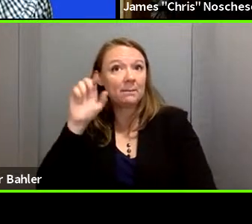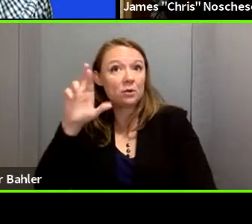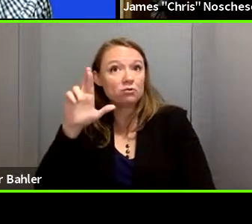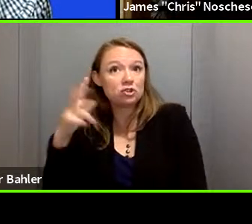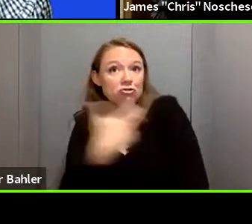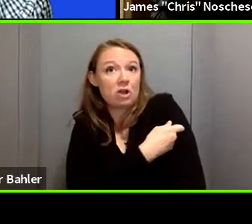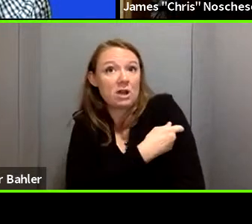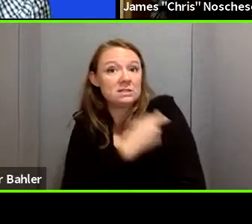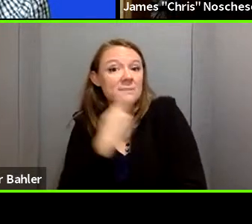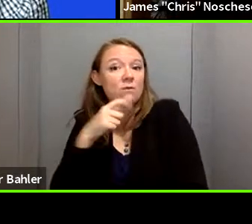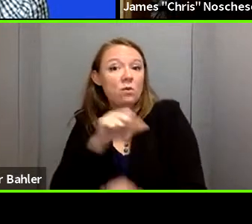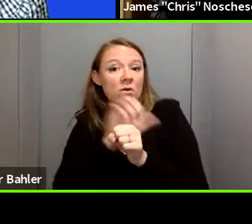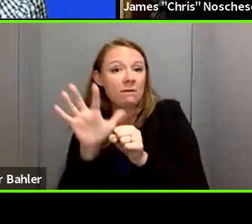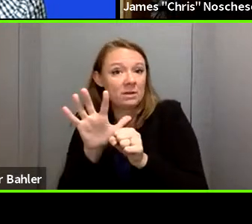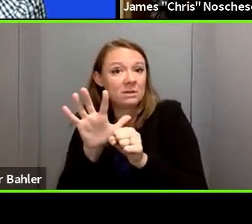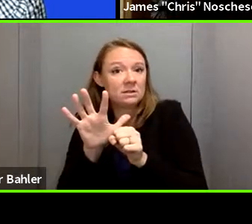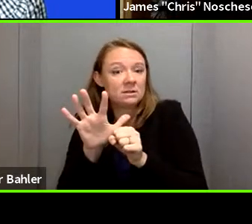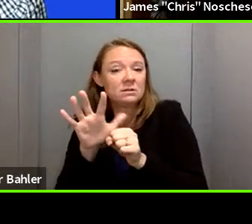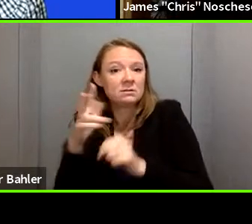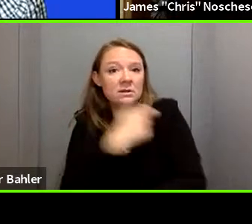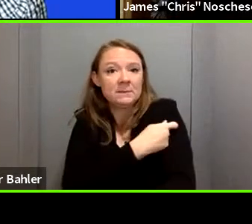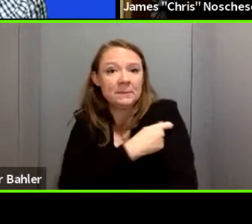the COVID vaccine.